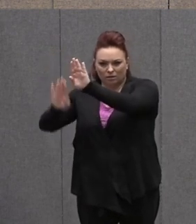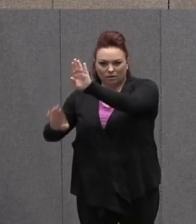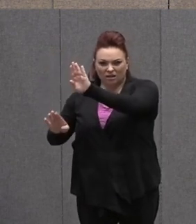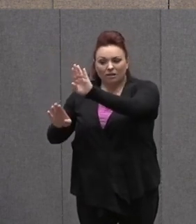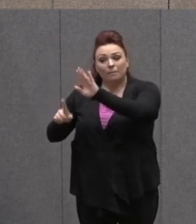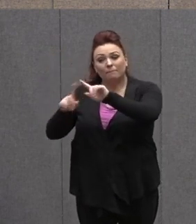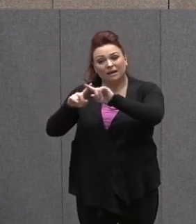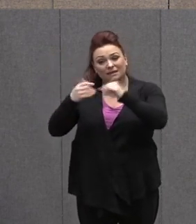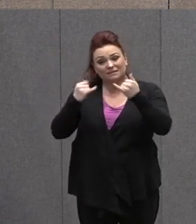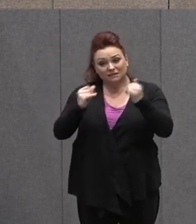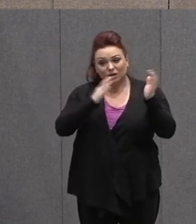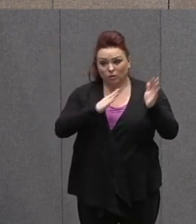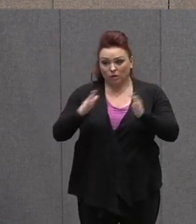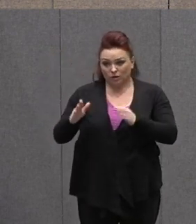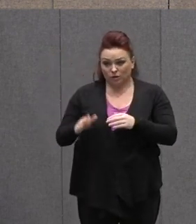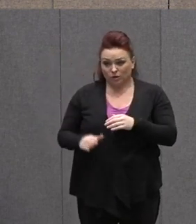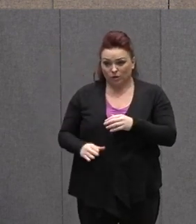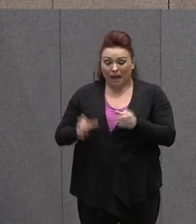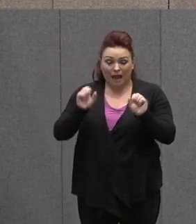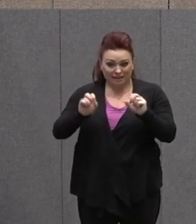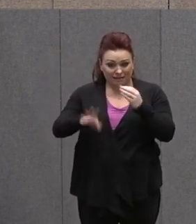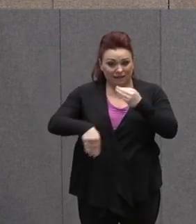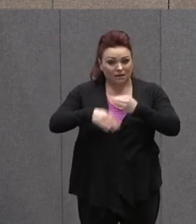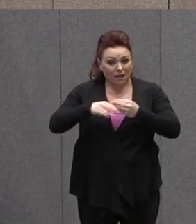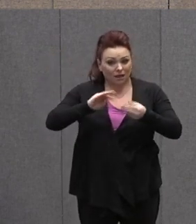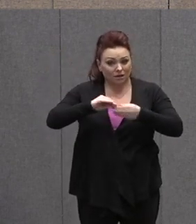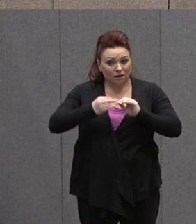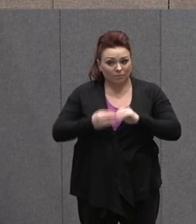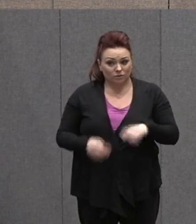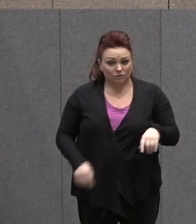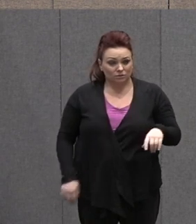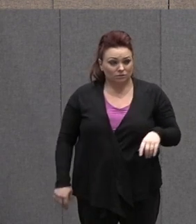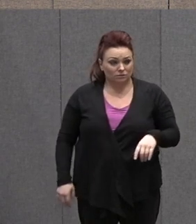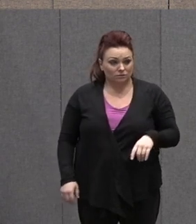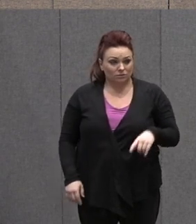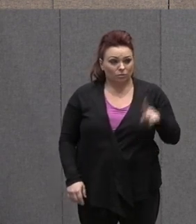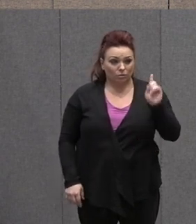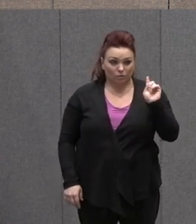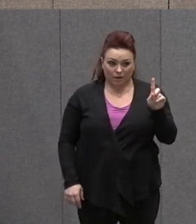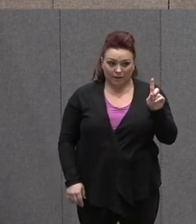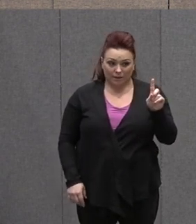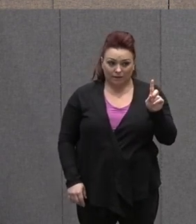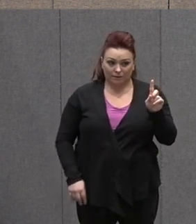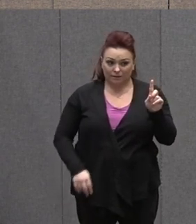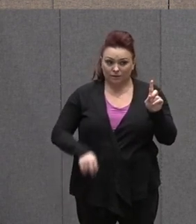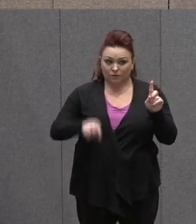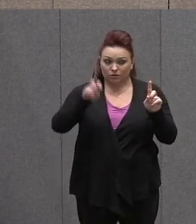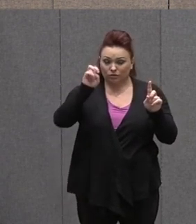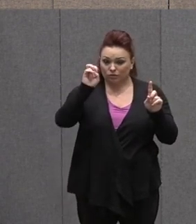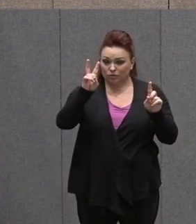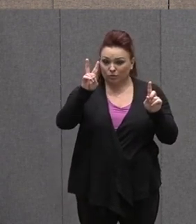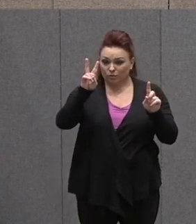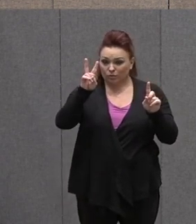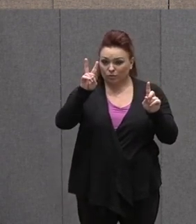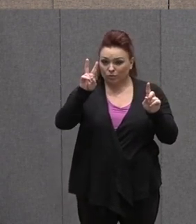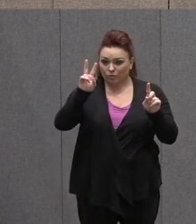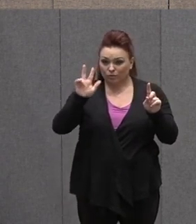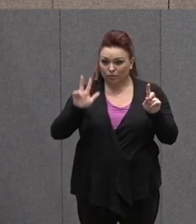order. I might even add numbers to show the sequence of